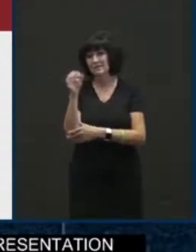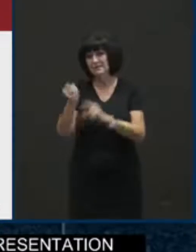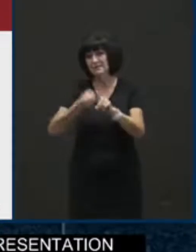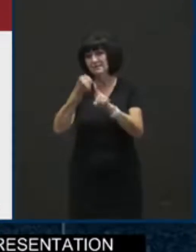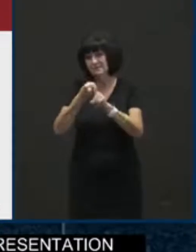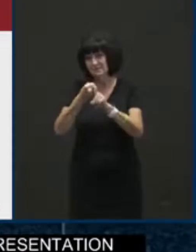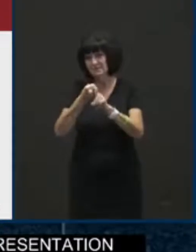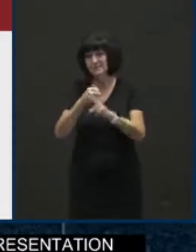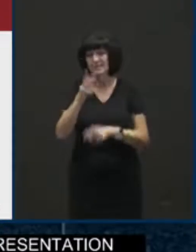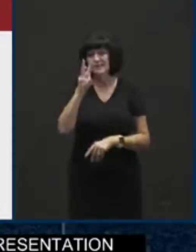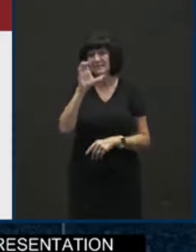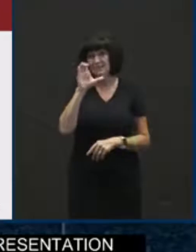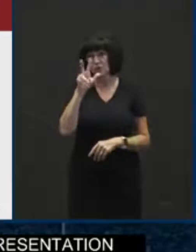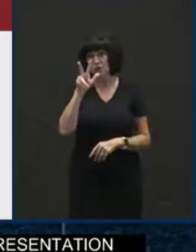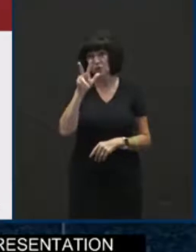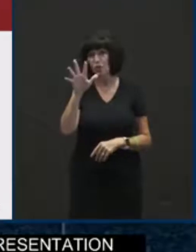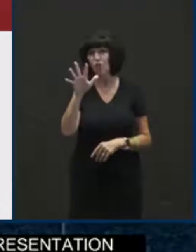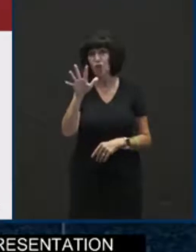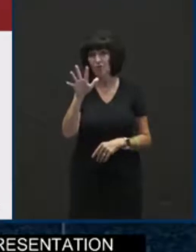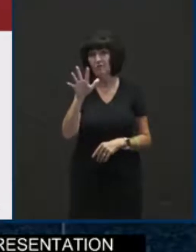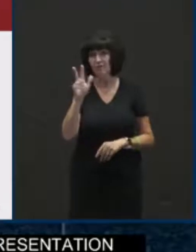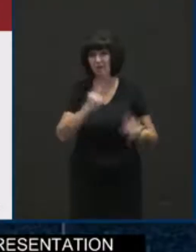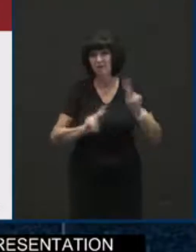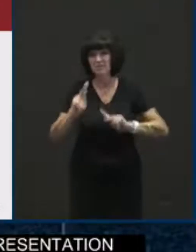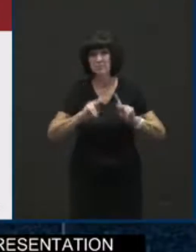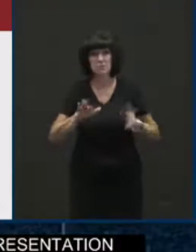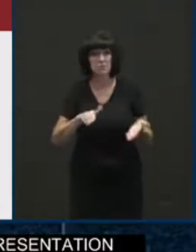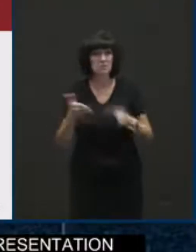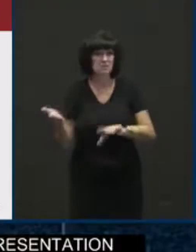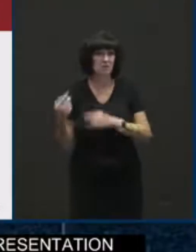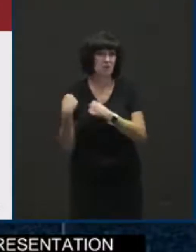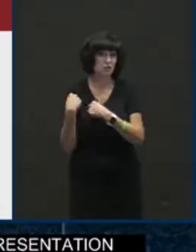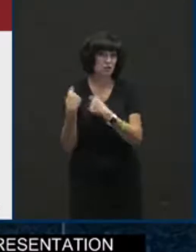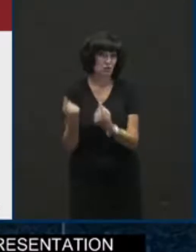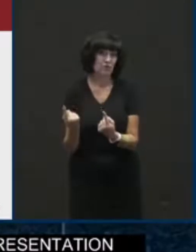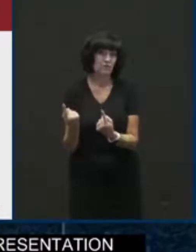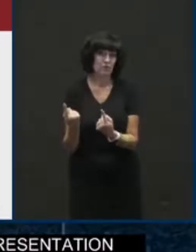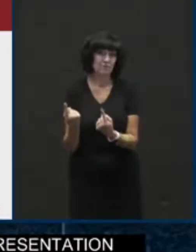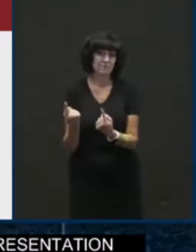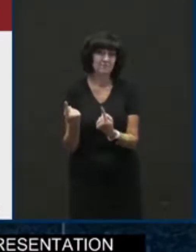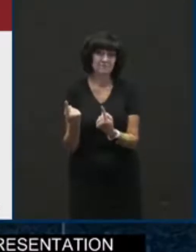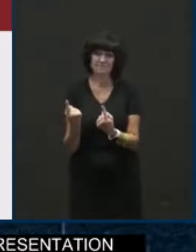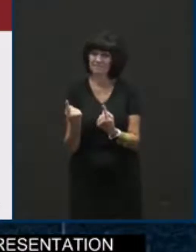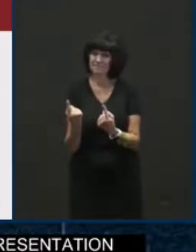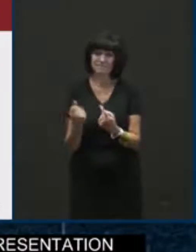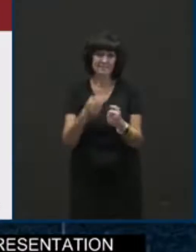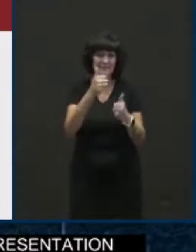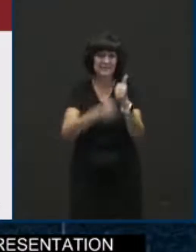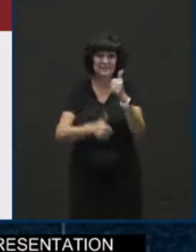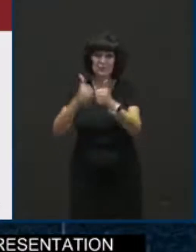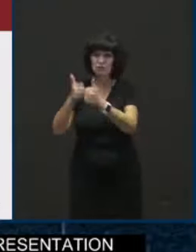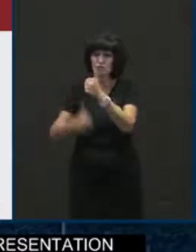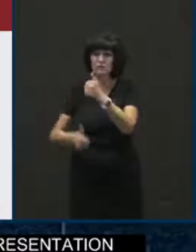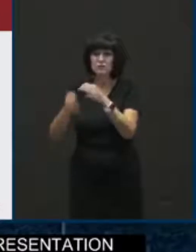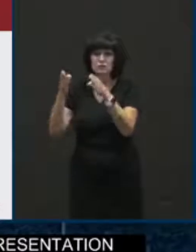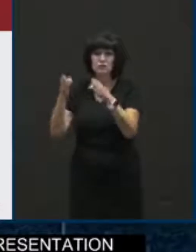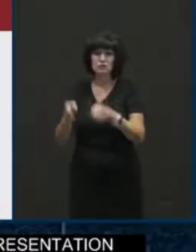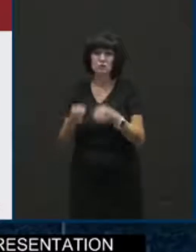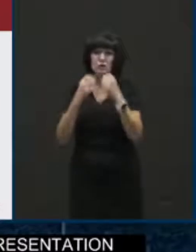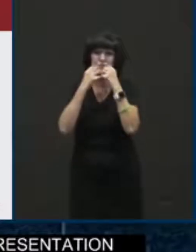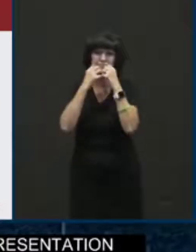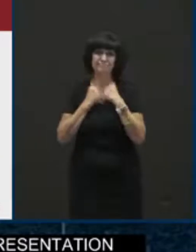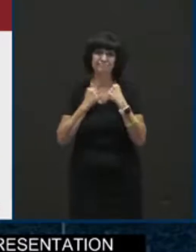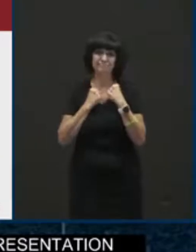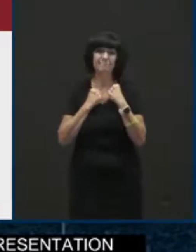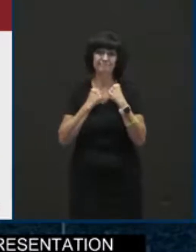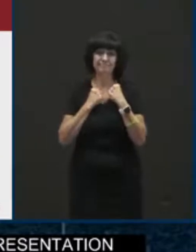635 Delawareans who've lost their life with COVID-19, everyone a precious life. We're up to